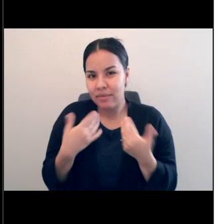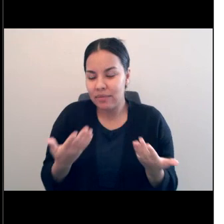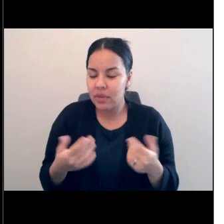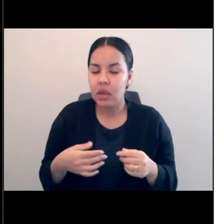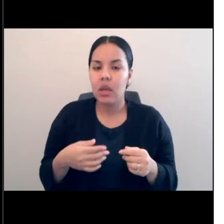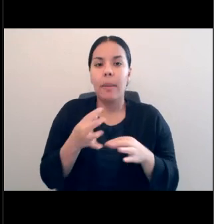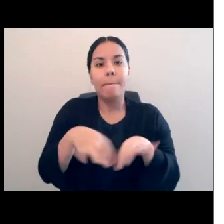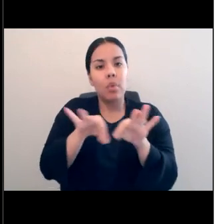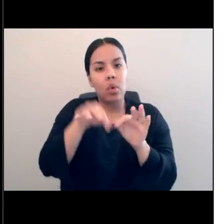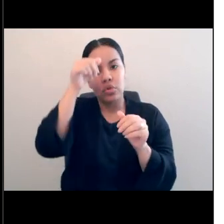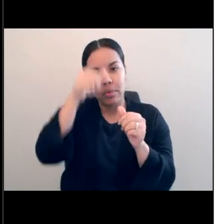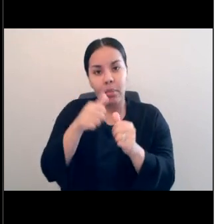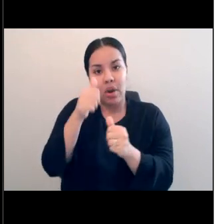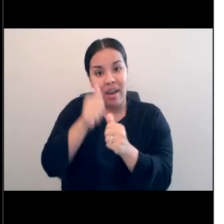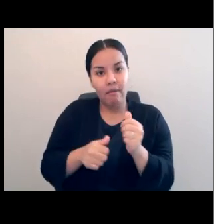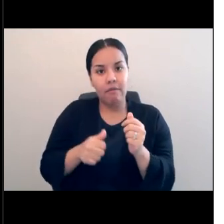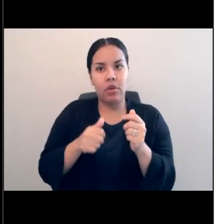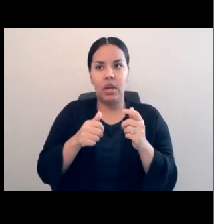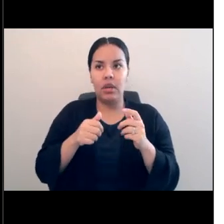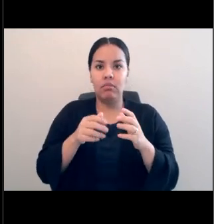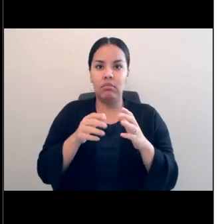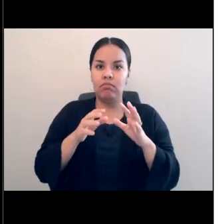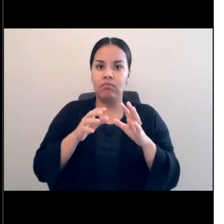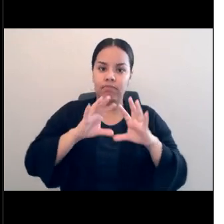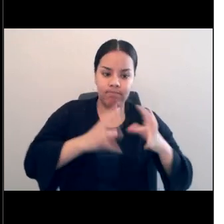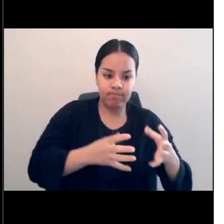remember that every genre is different.